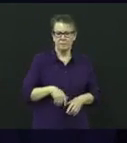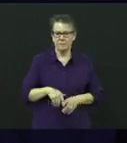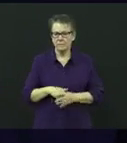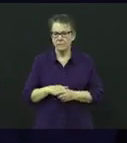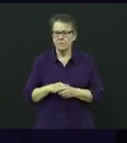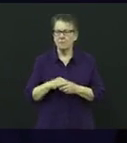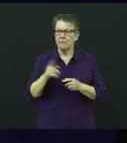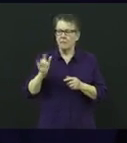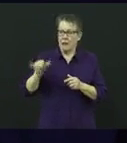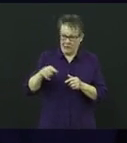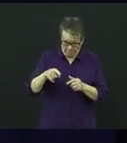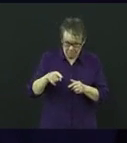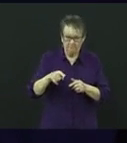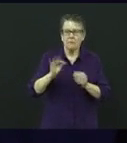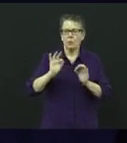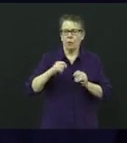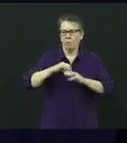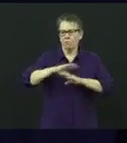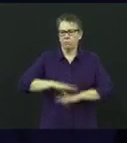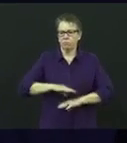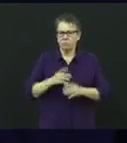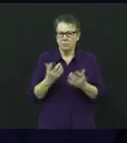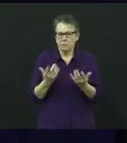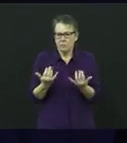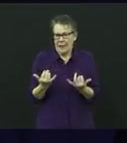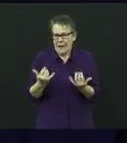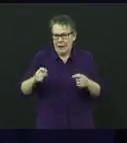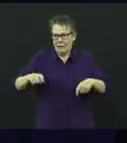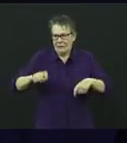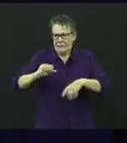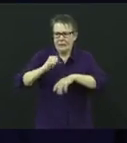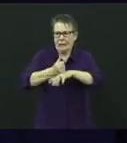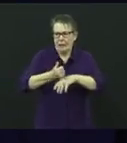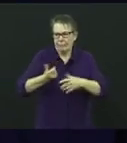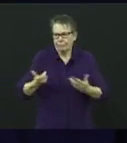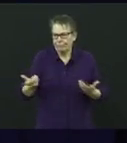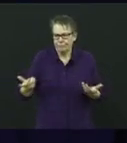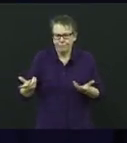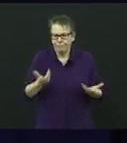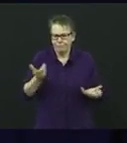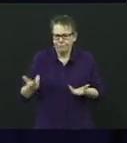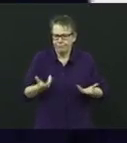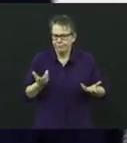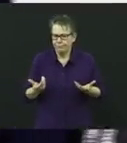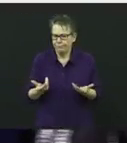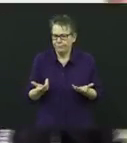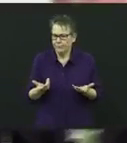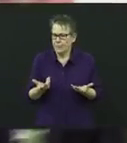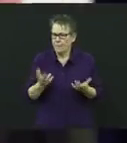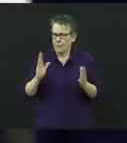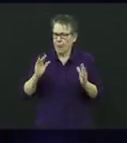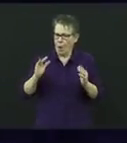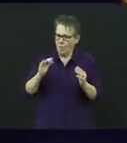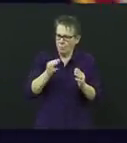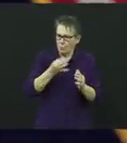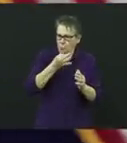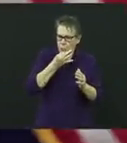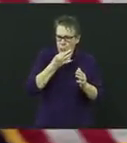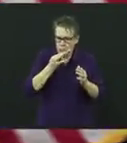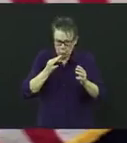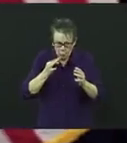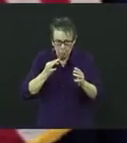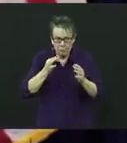say we haven't quite gotten there yet, Yep. but we will figure this out. We're getting there. We're closer by the day. Thank you for that. I apologize. No problem.